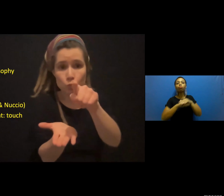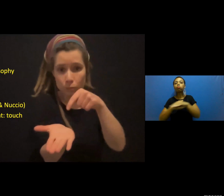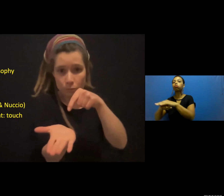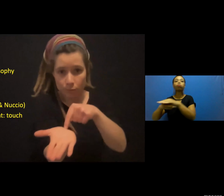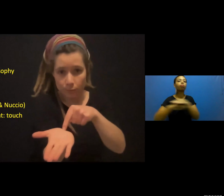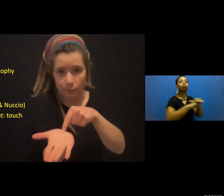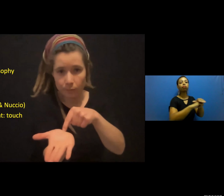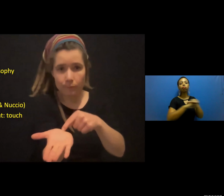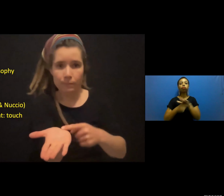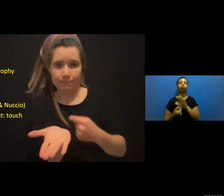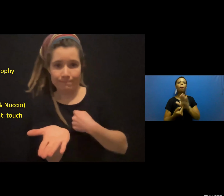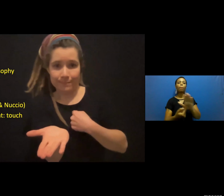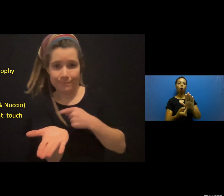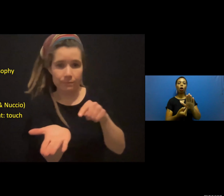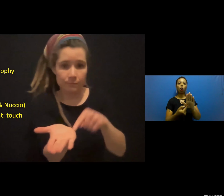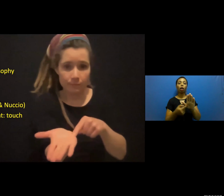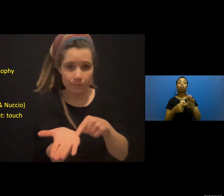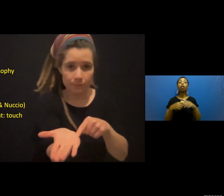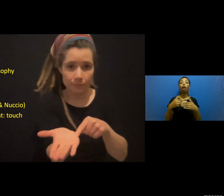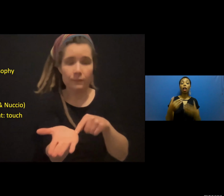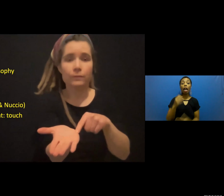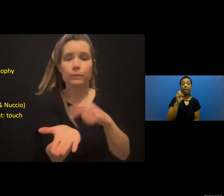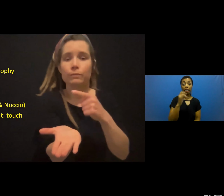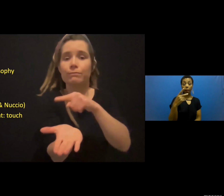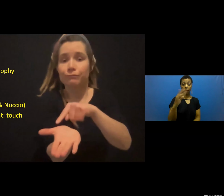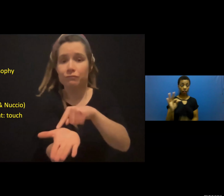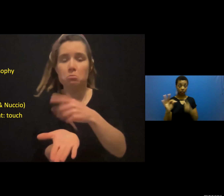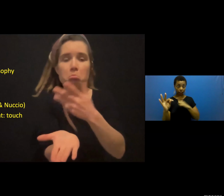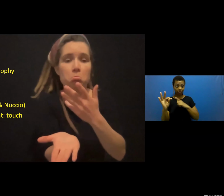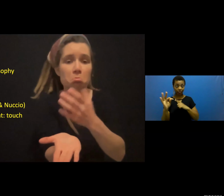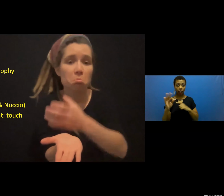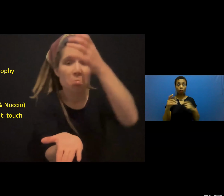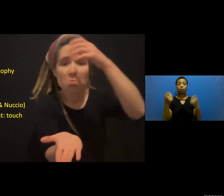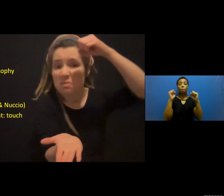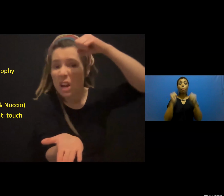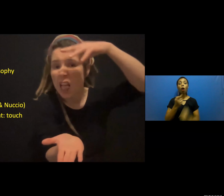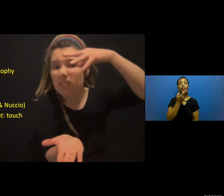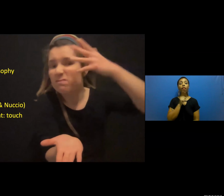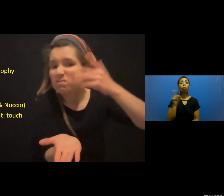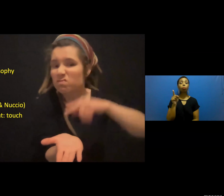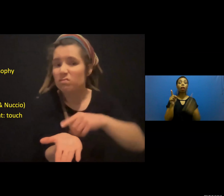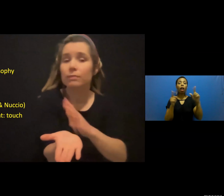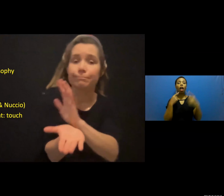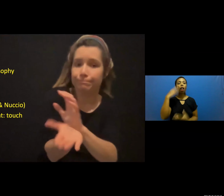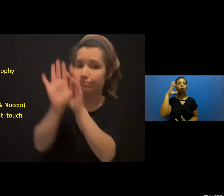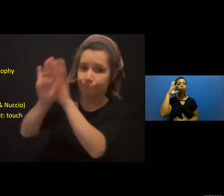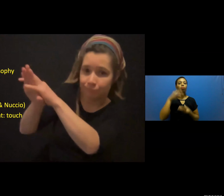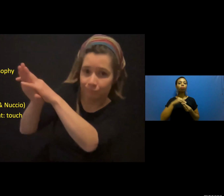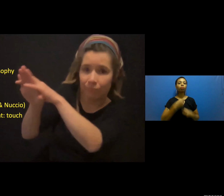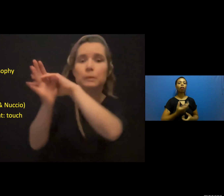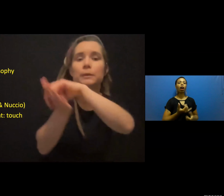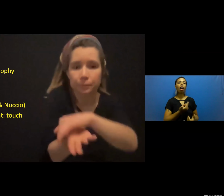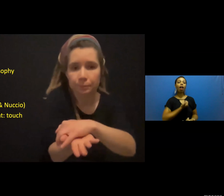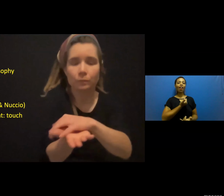someone for the hand and then say thank you. Then you say you're standing here and I'm standing over here. Right here you have